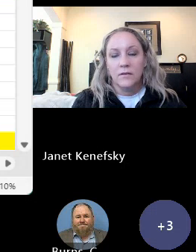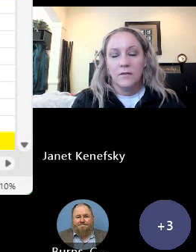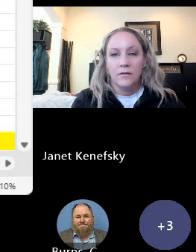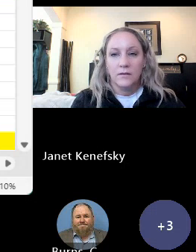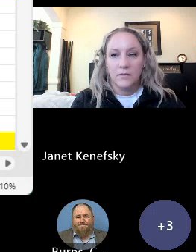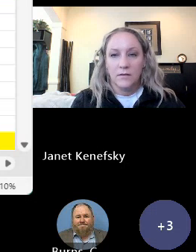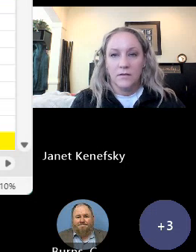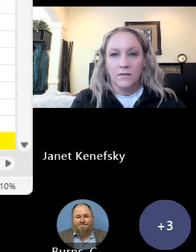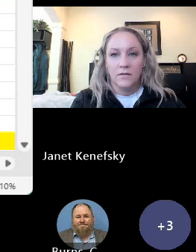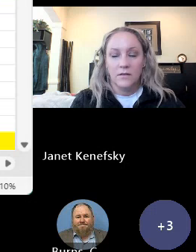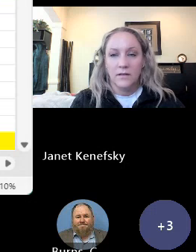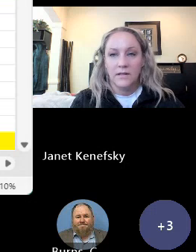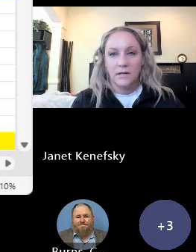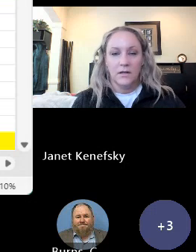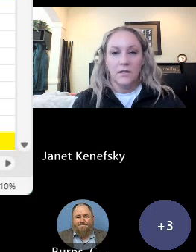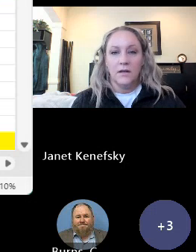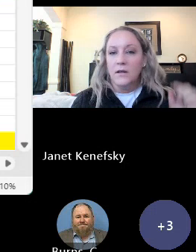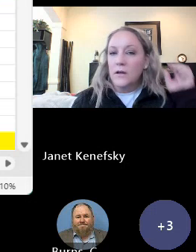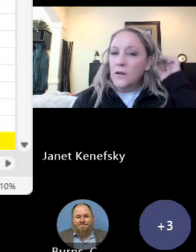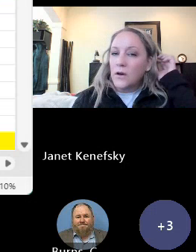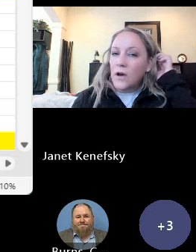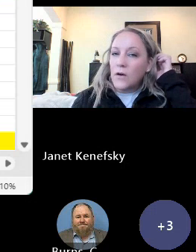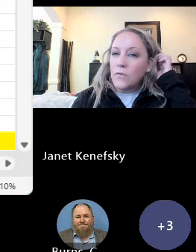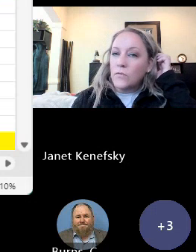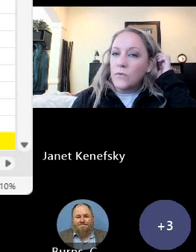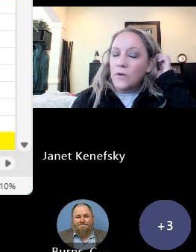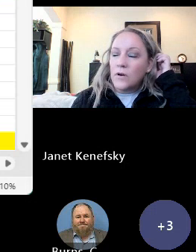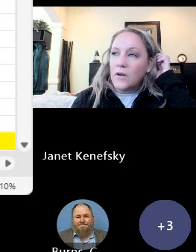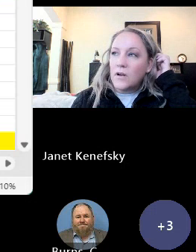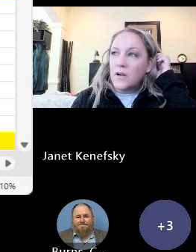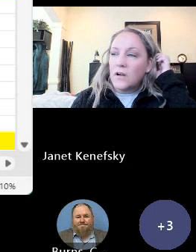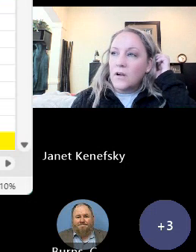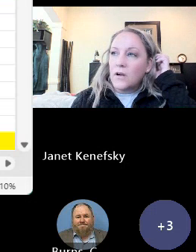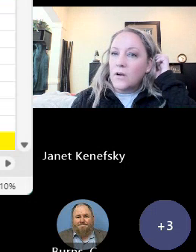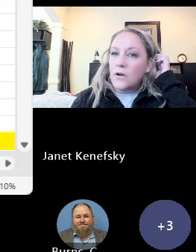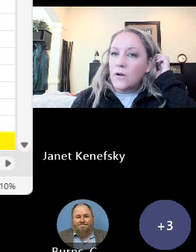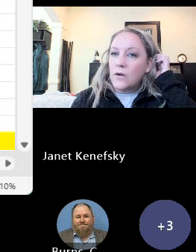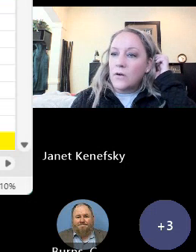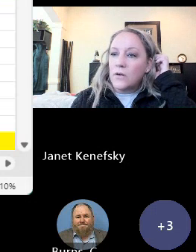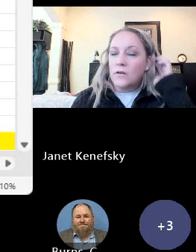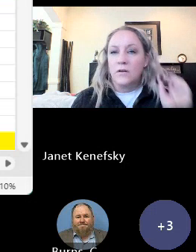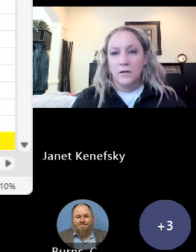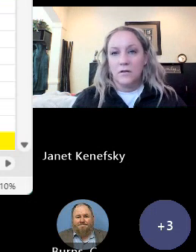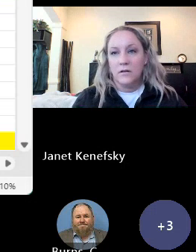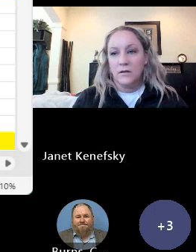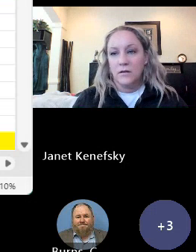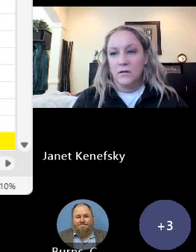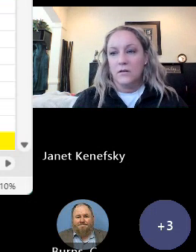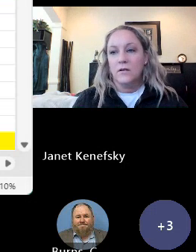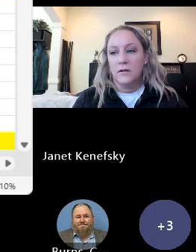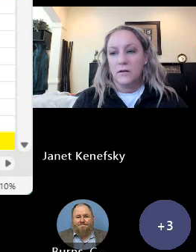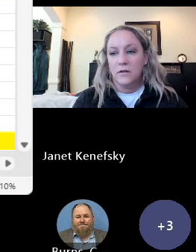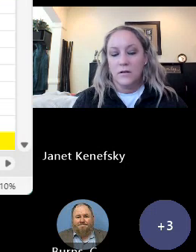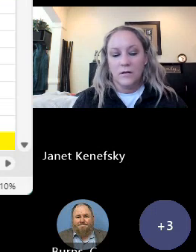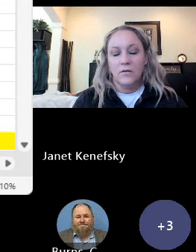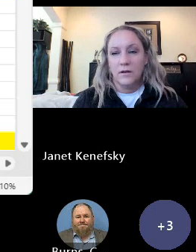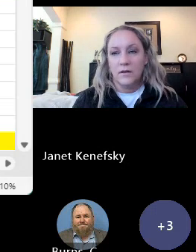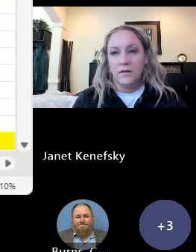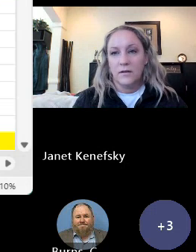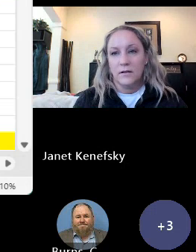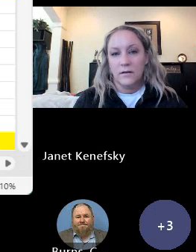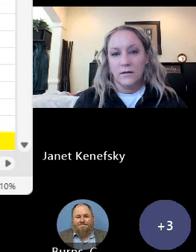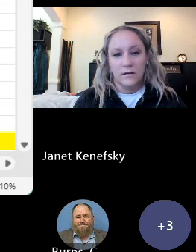is year 3 under our new format. So it's not a requirement this year. We signal at it to give these event